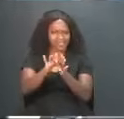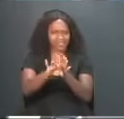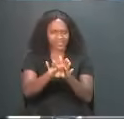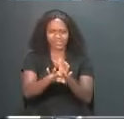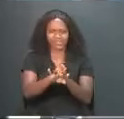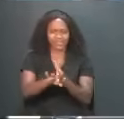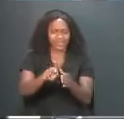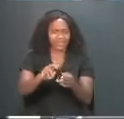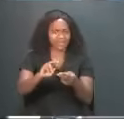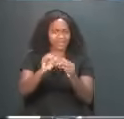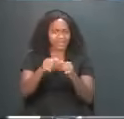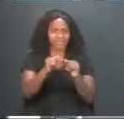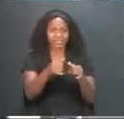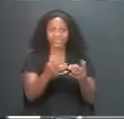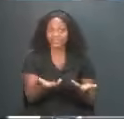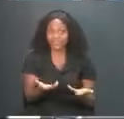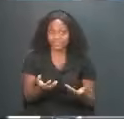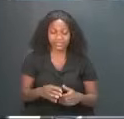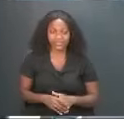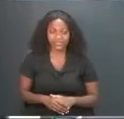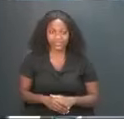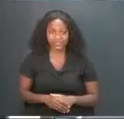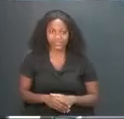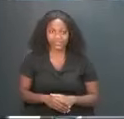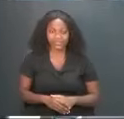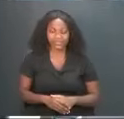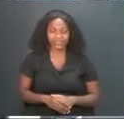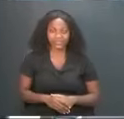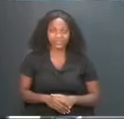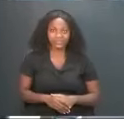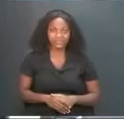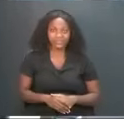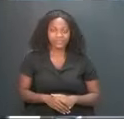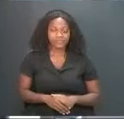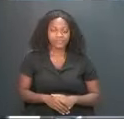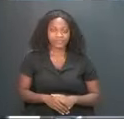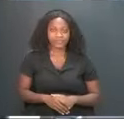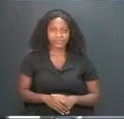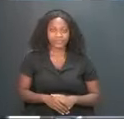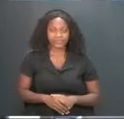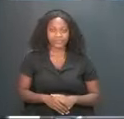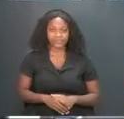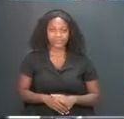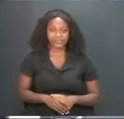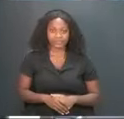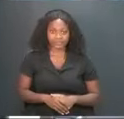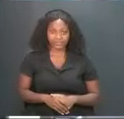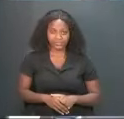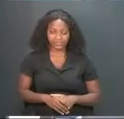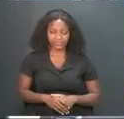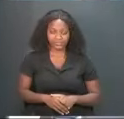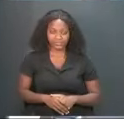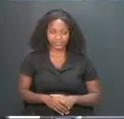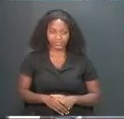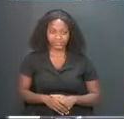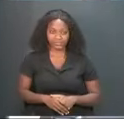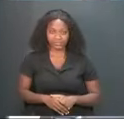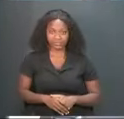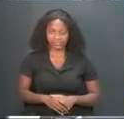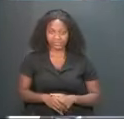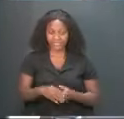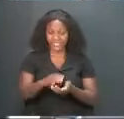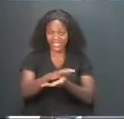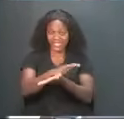Mr. Speaker, you cannot unnecessarily claim for division. Mr. Speaker, it is obvious